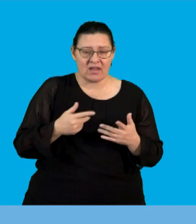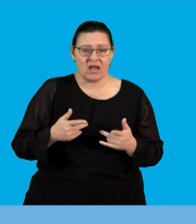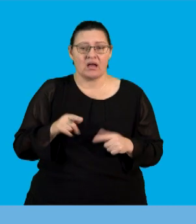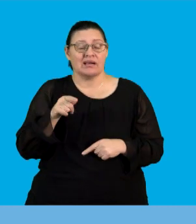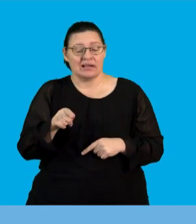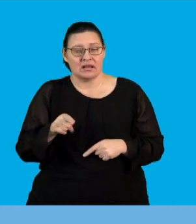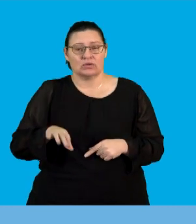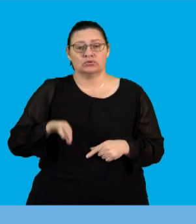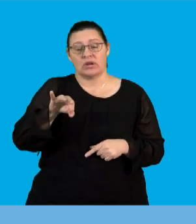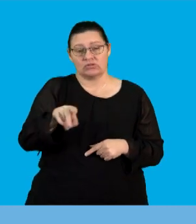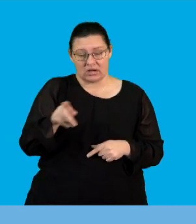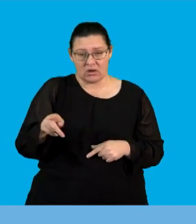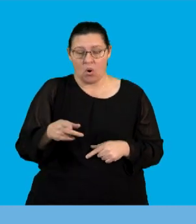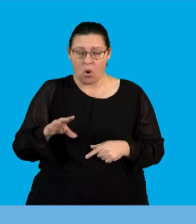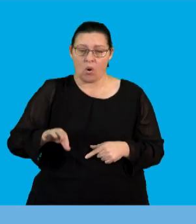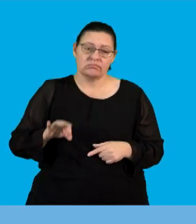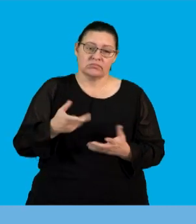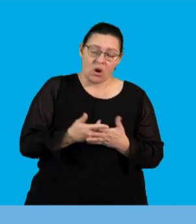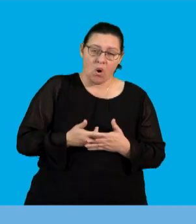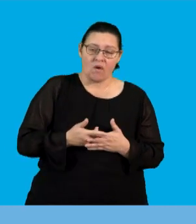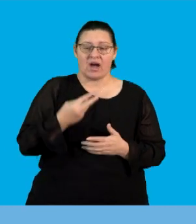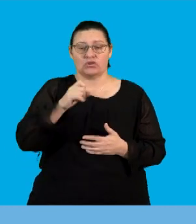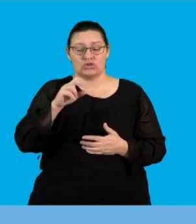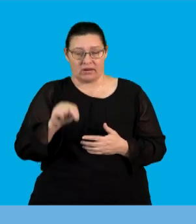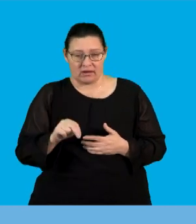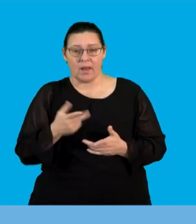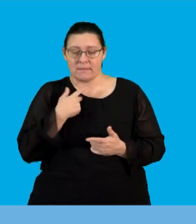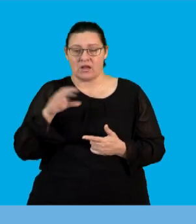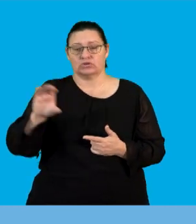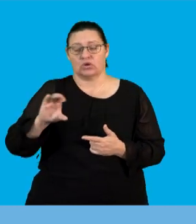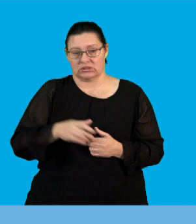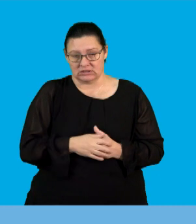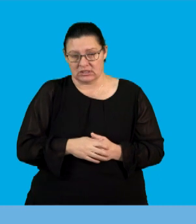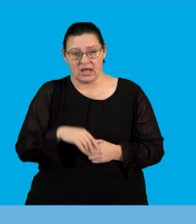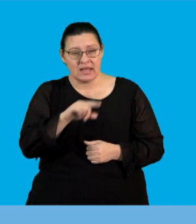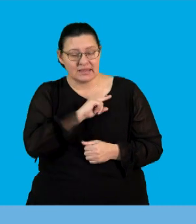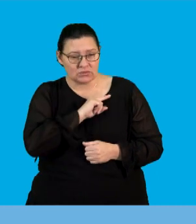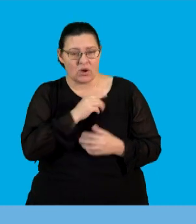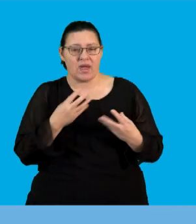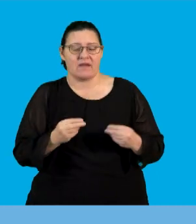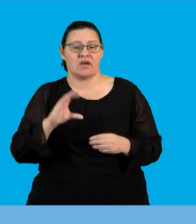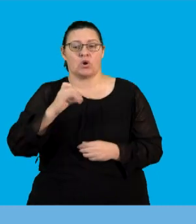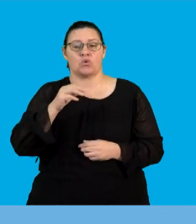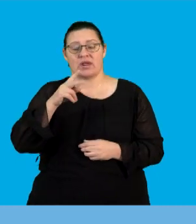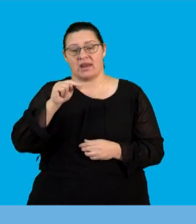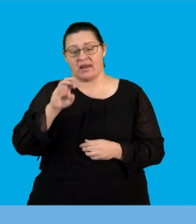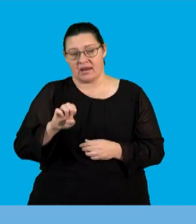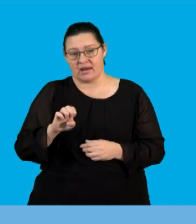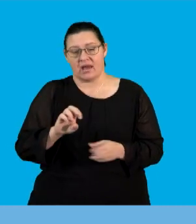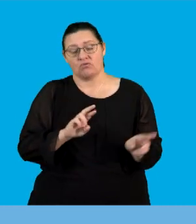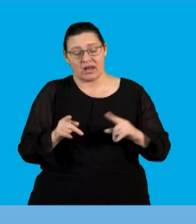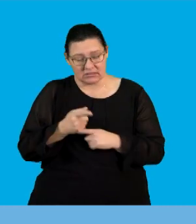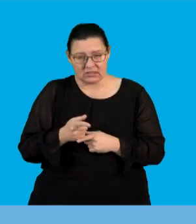whatever that is left after the donation or after the contribution of the hydrogen is going to be our salt. Hence, we have now our